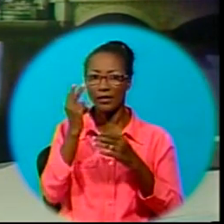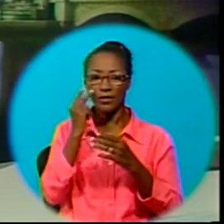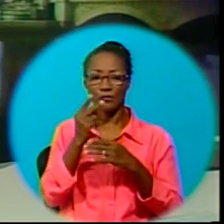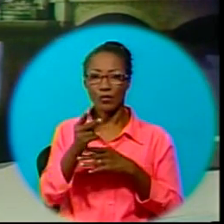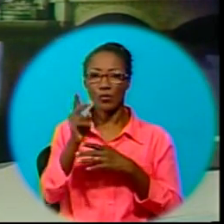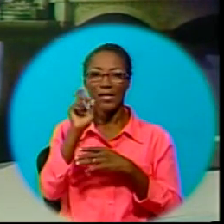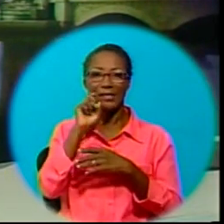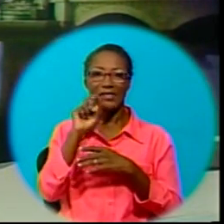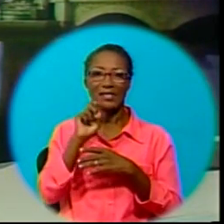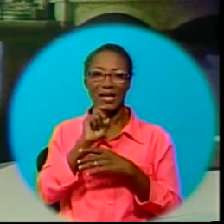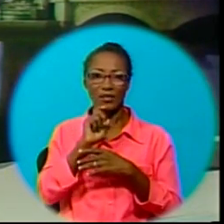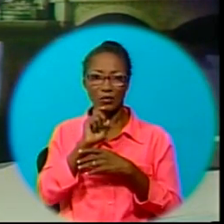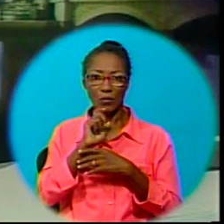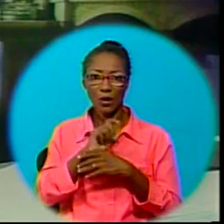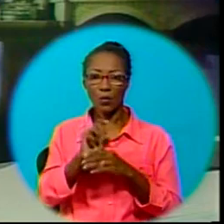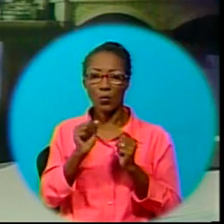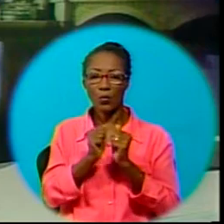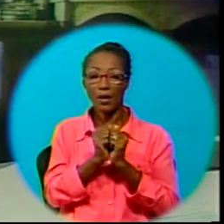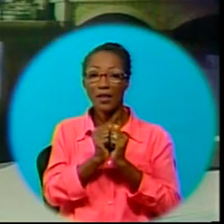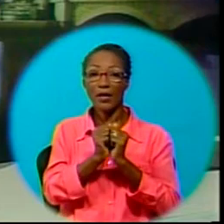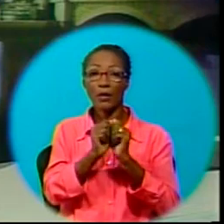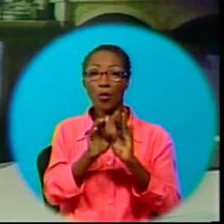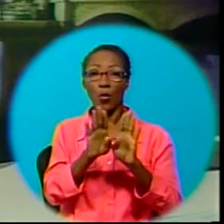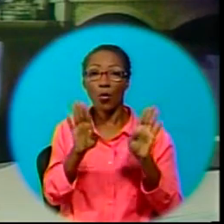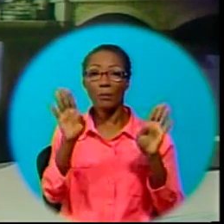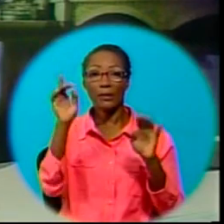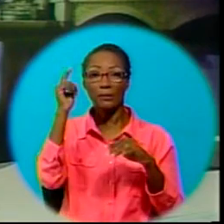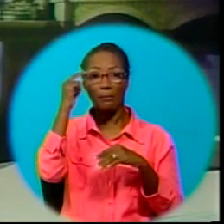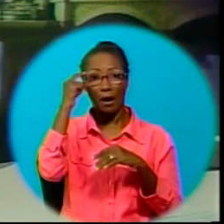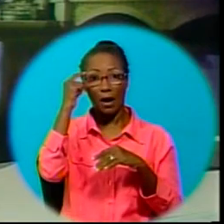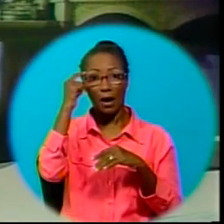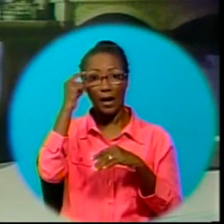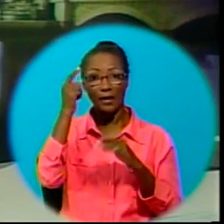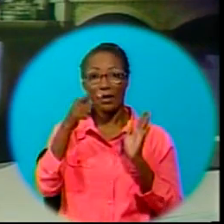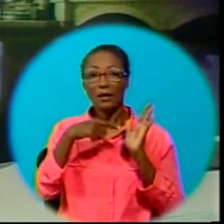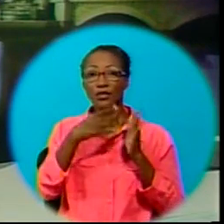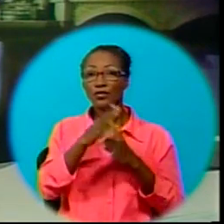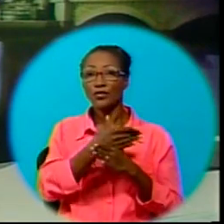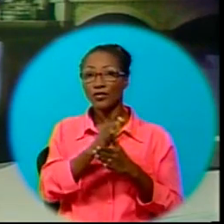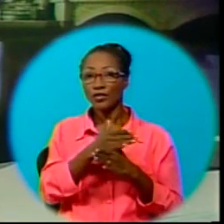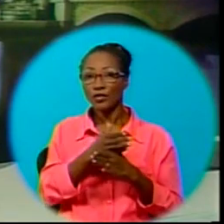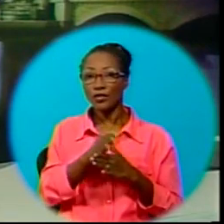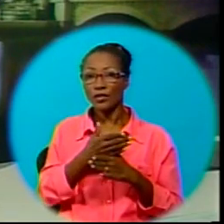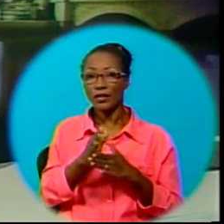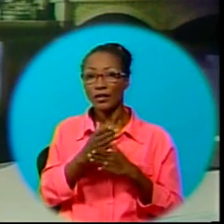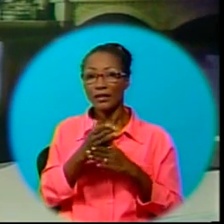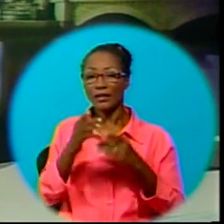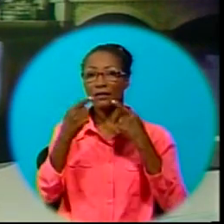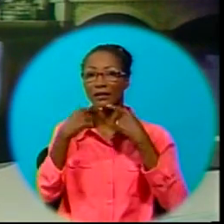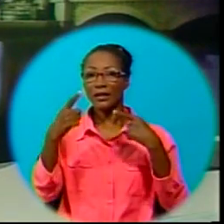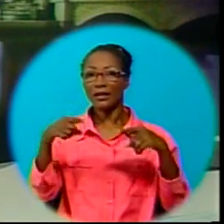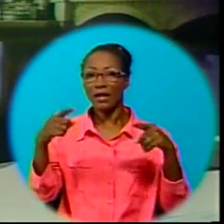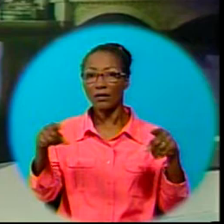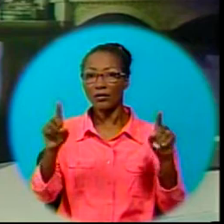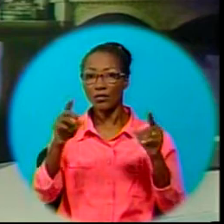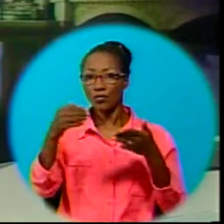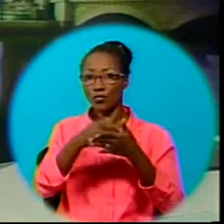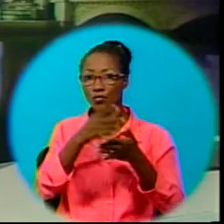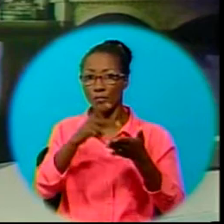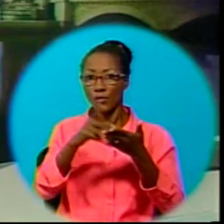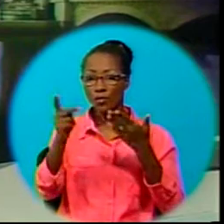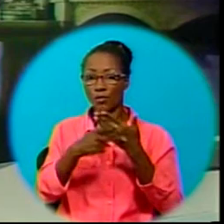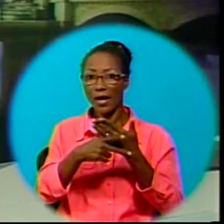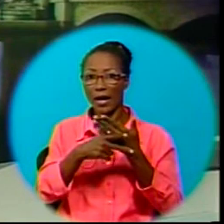Barbadians to view sexuality with a more open mind. This was revealed during a press briefing to announce an open program entitled The Sex